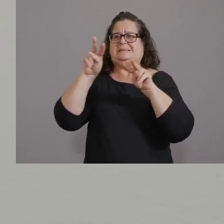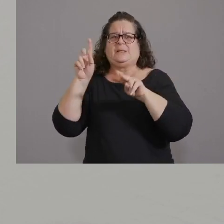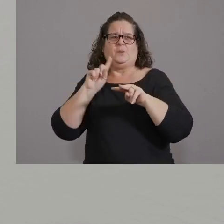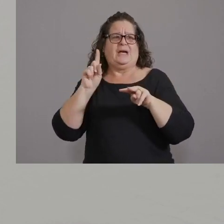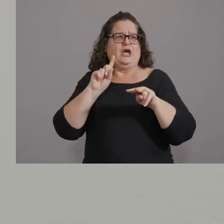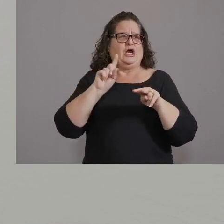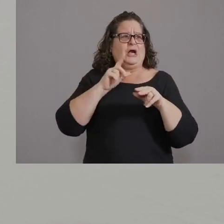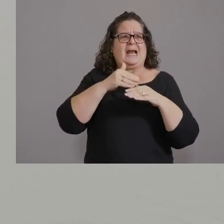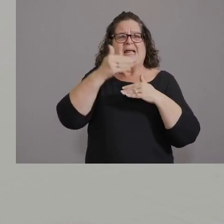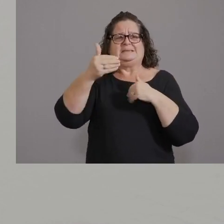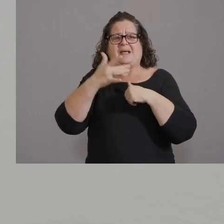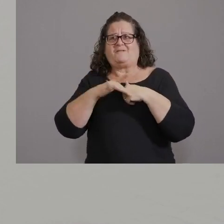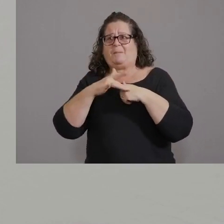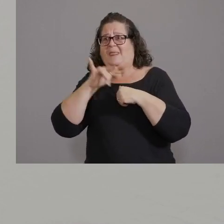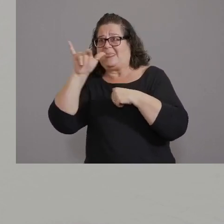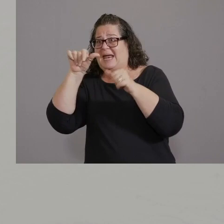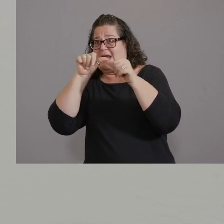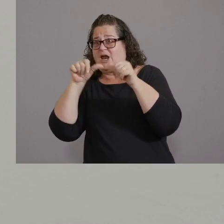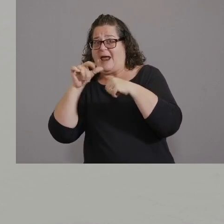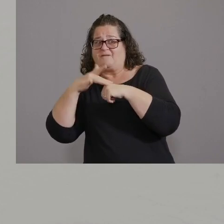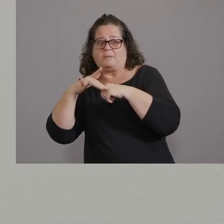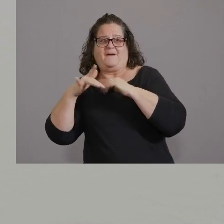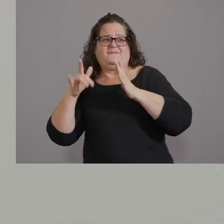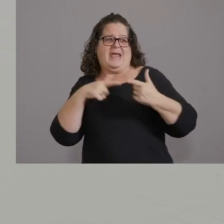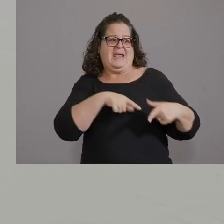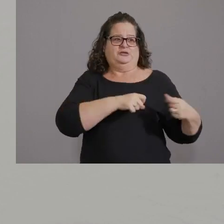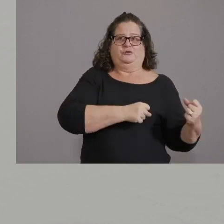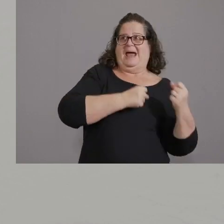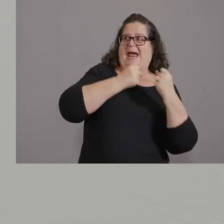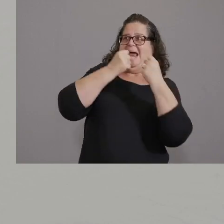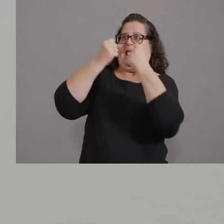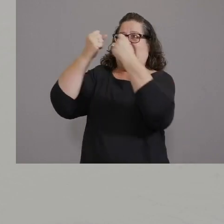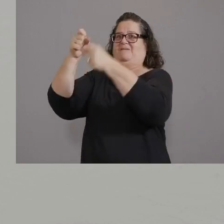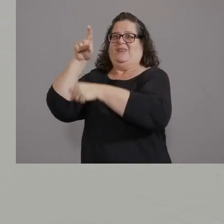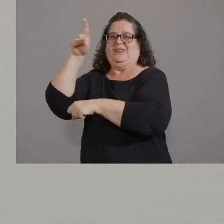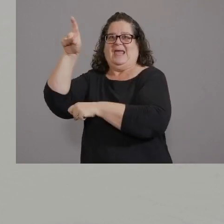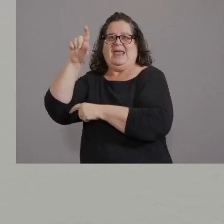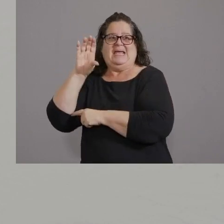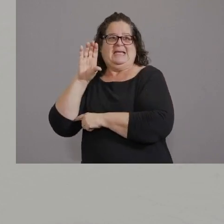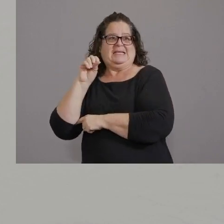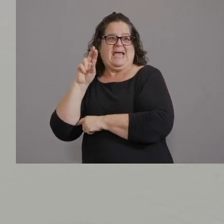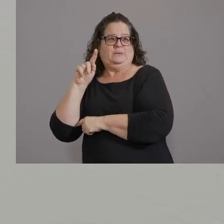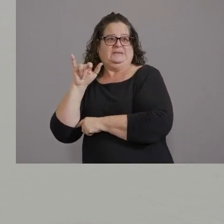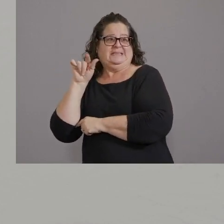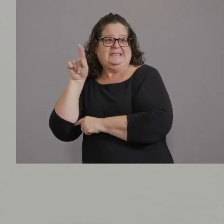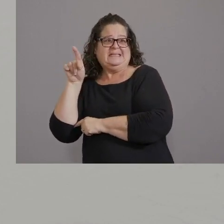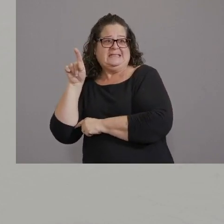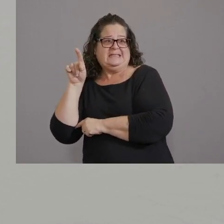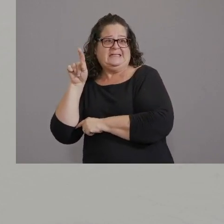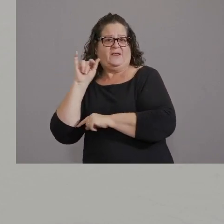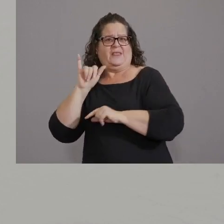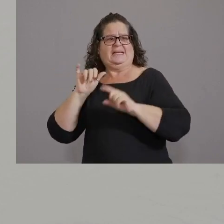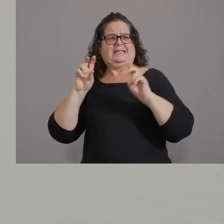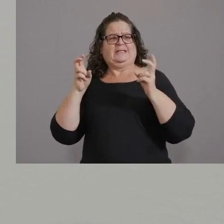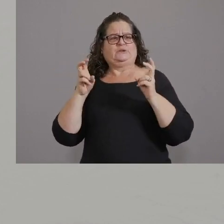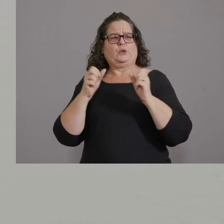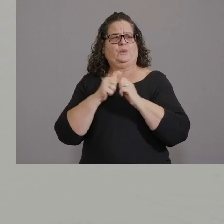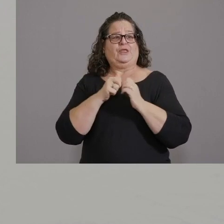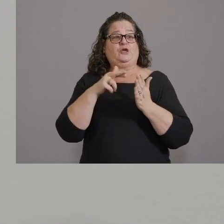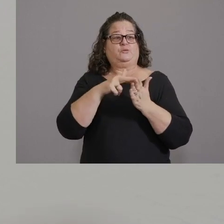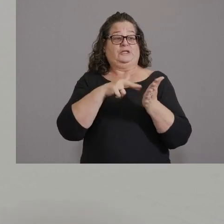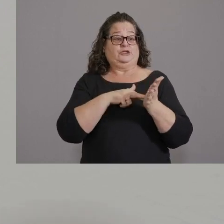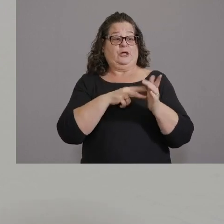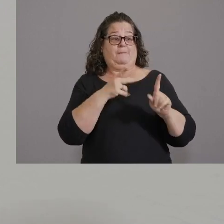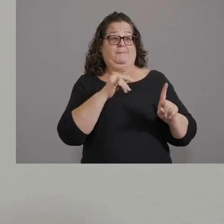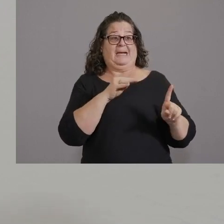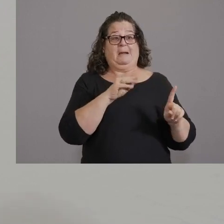there, will there be any issues with people doing, say, like a double registration, registering Pima County and Santa Cruz County to see